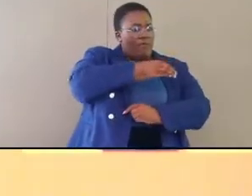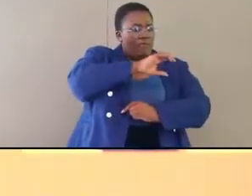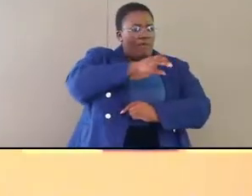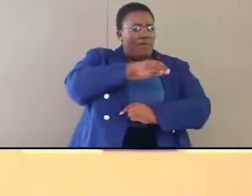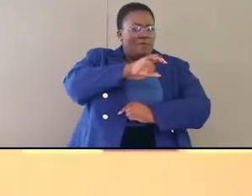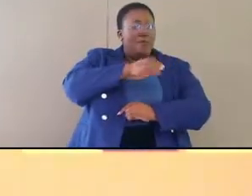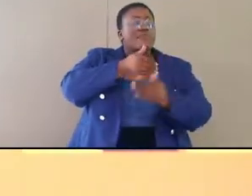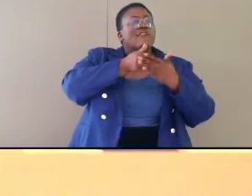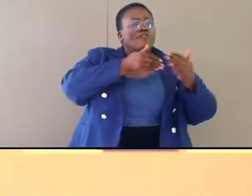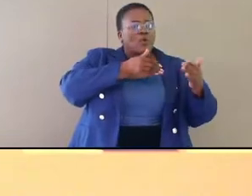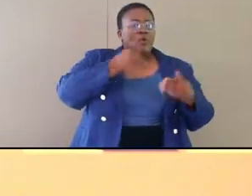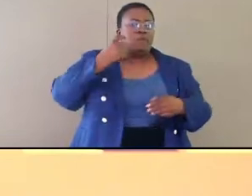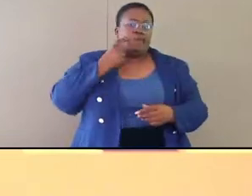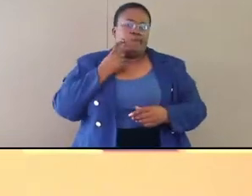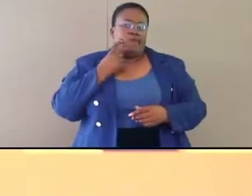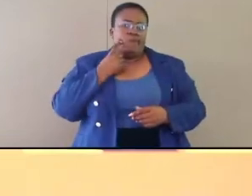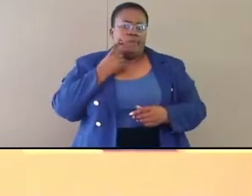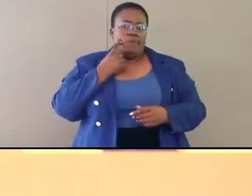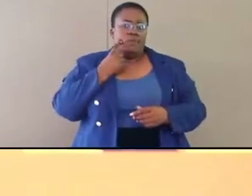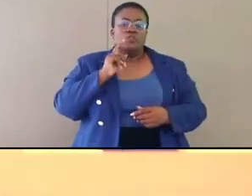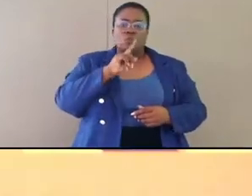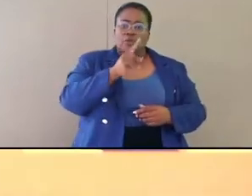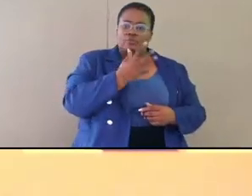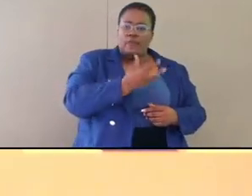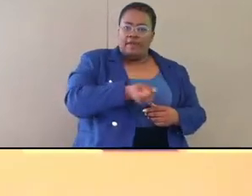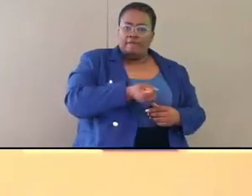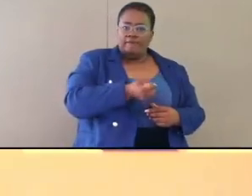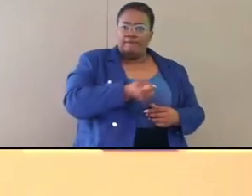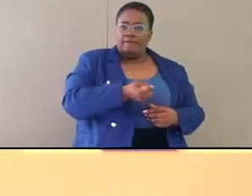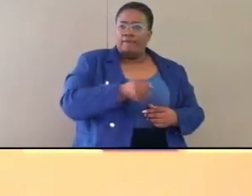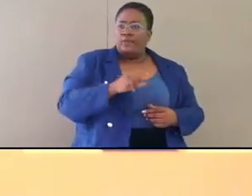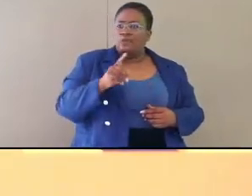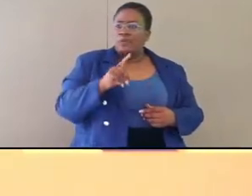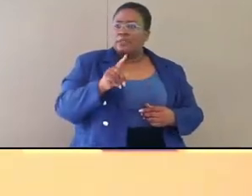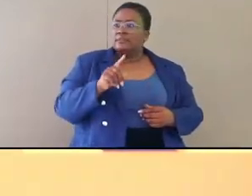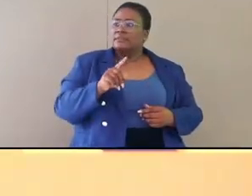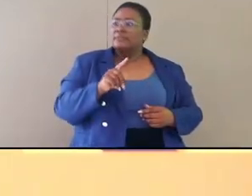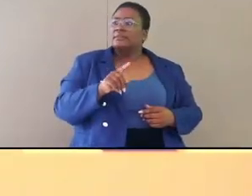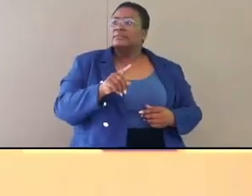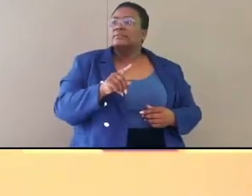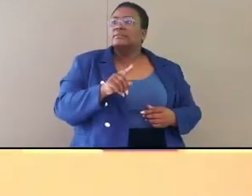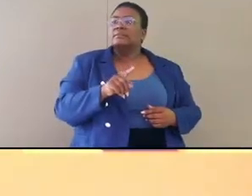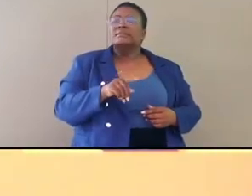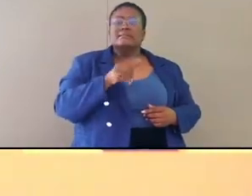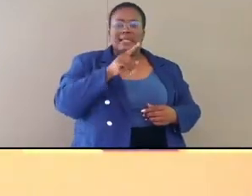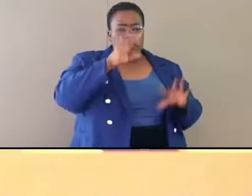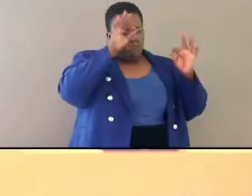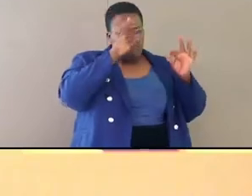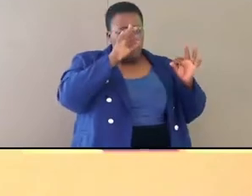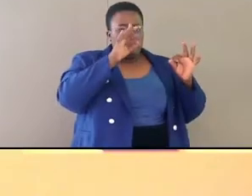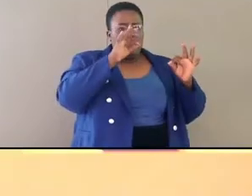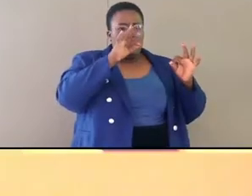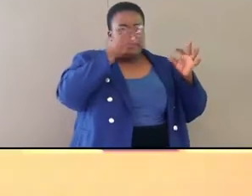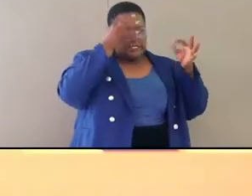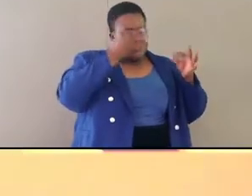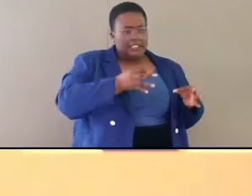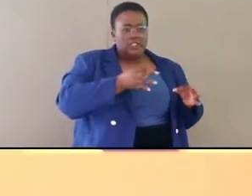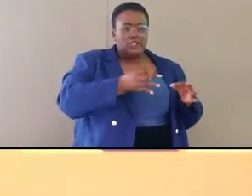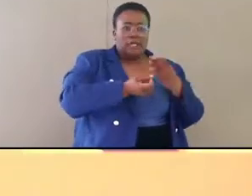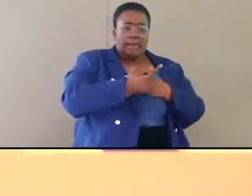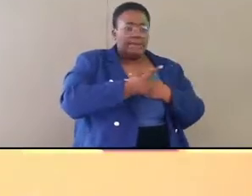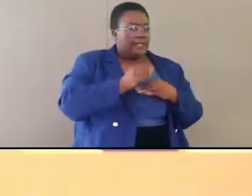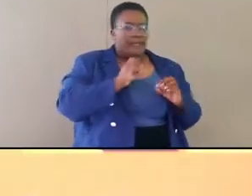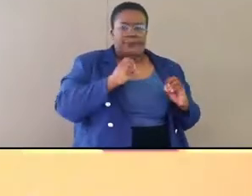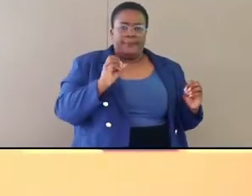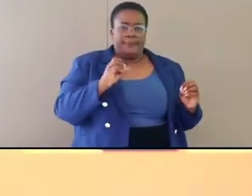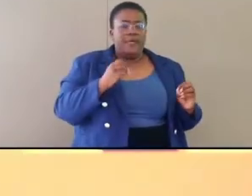then what we have is they are not making that informed decision if we can